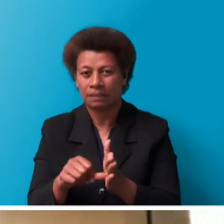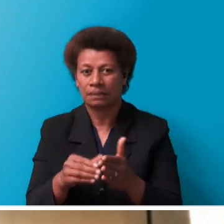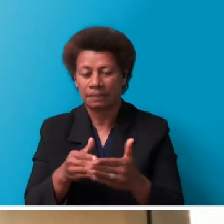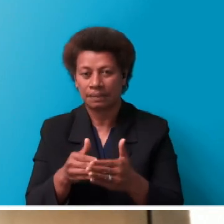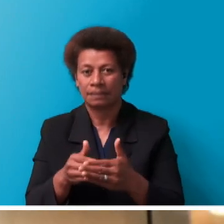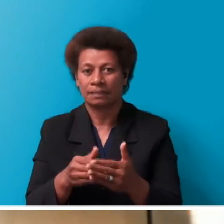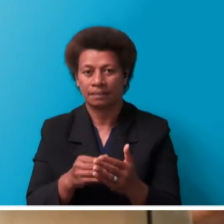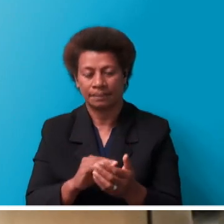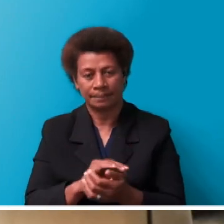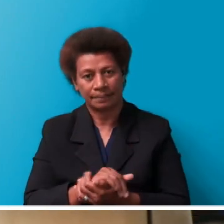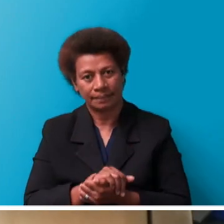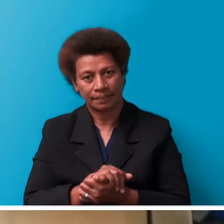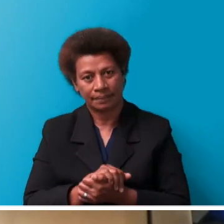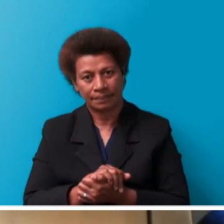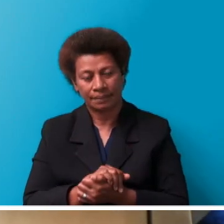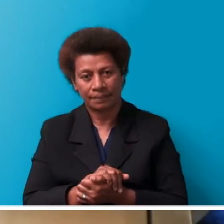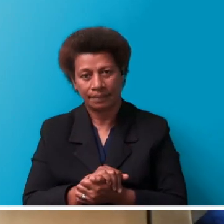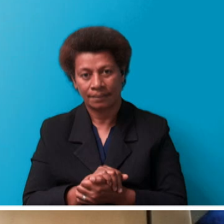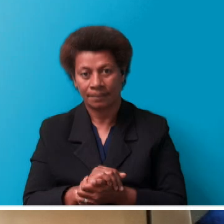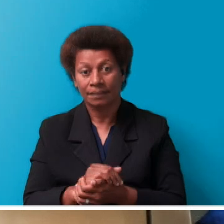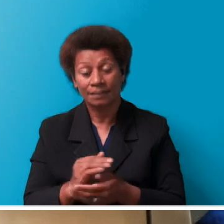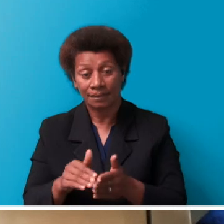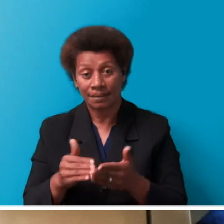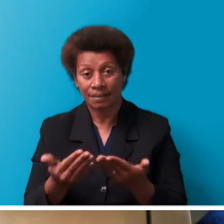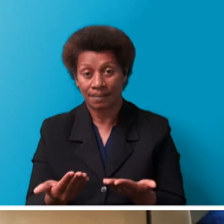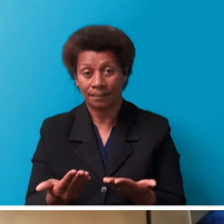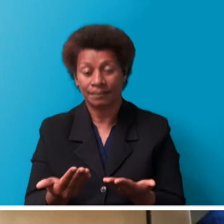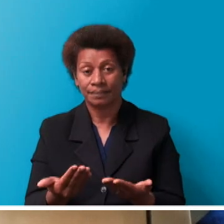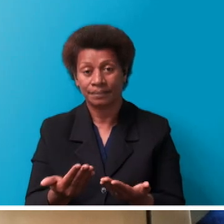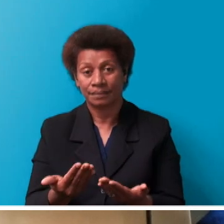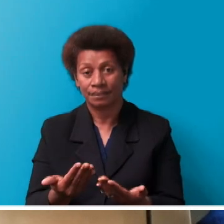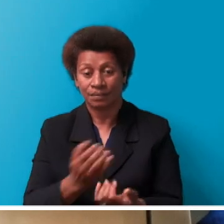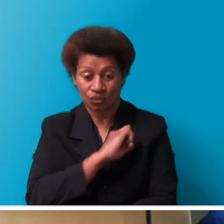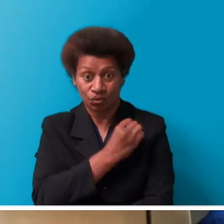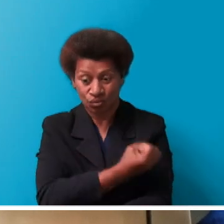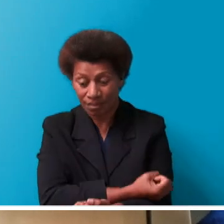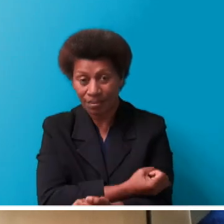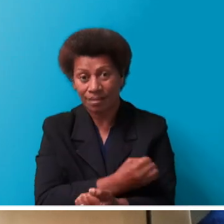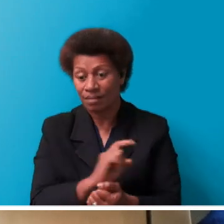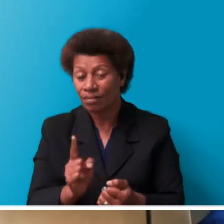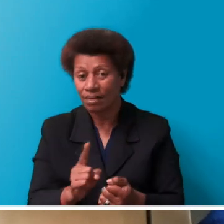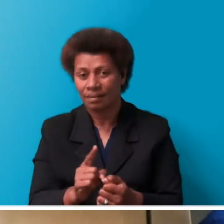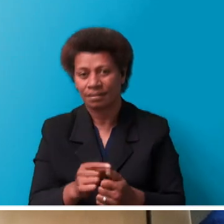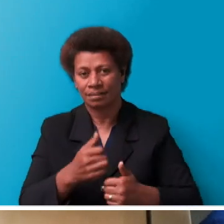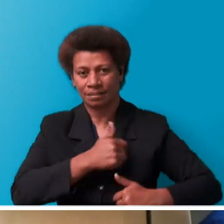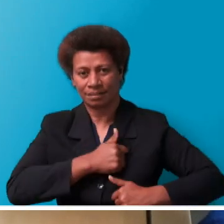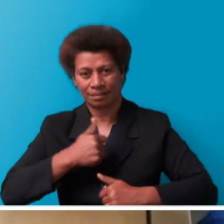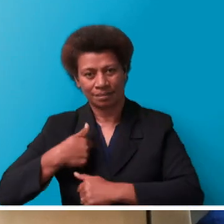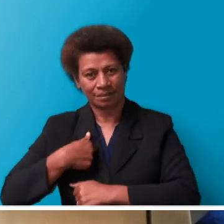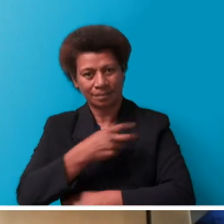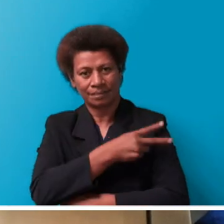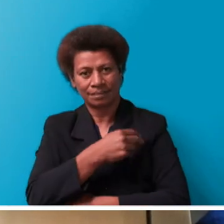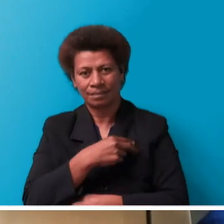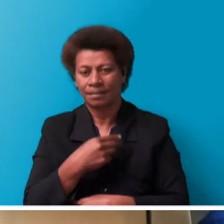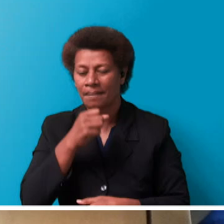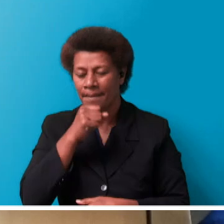as we strengthen our security forces, we must never forget those who have served before us, the men